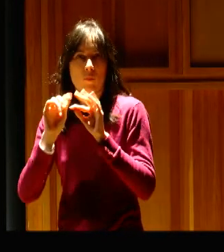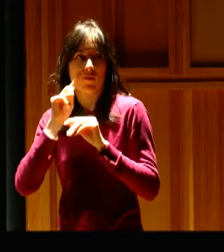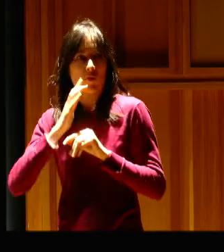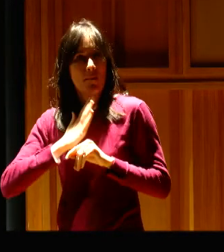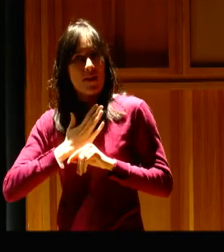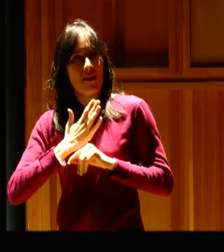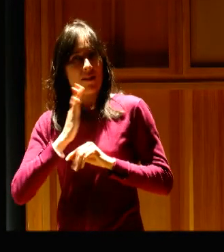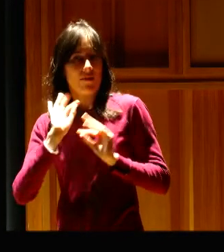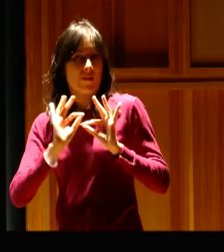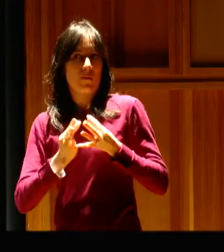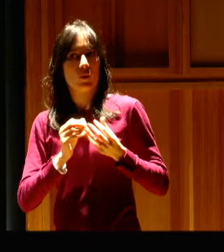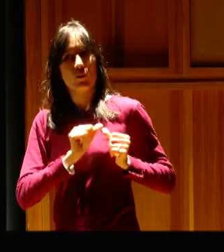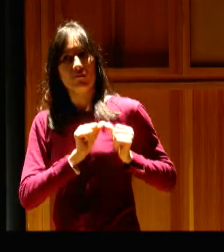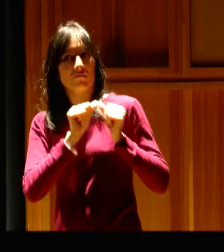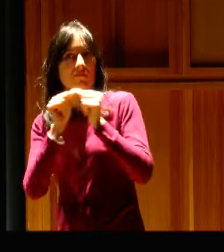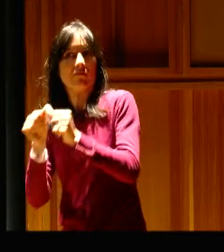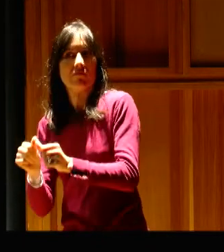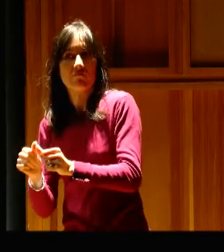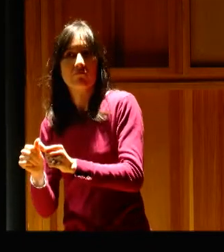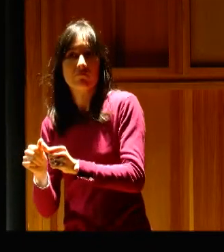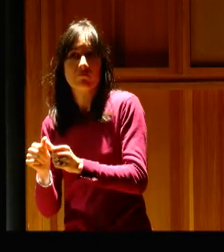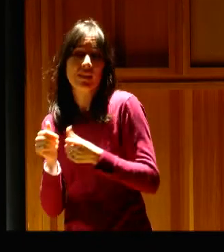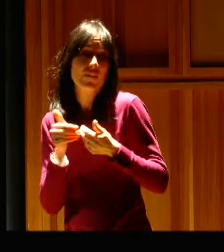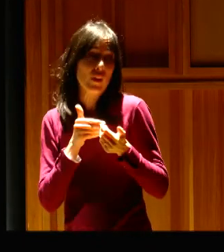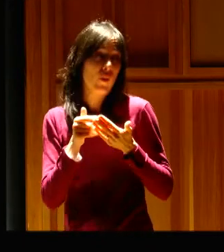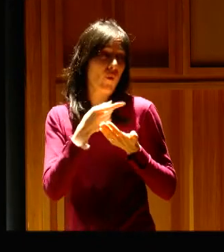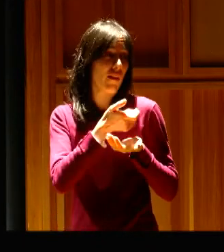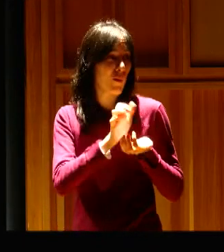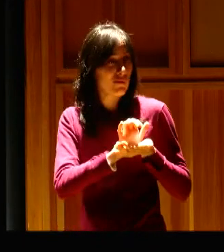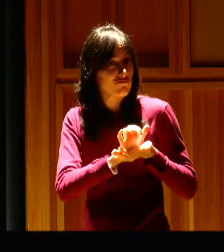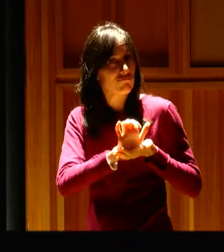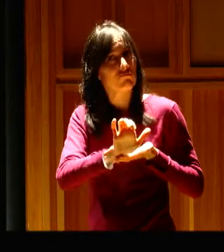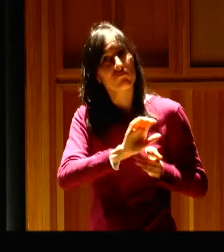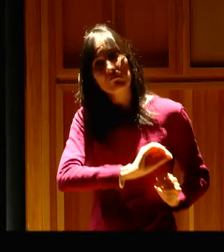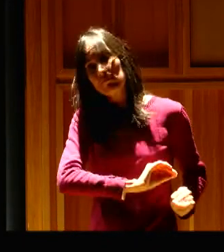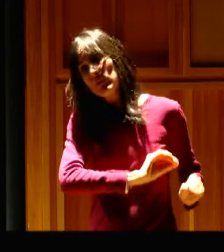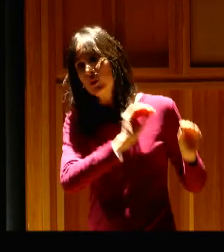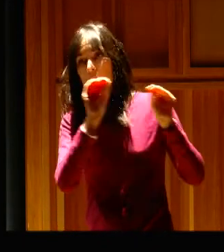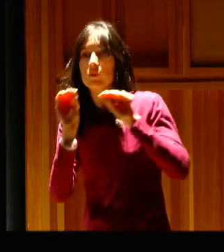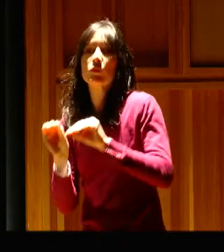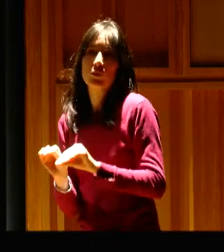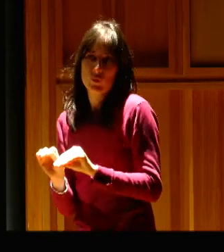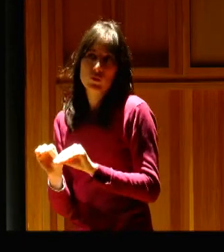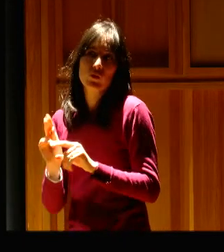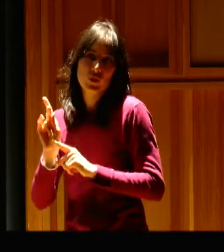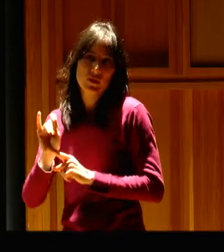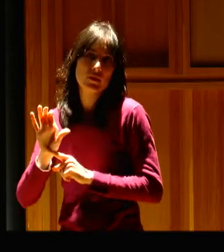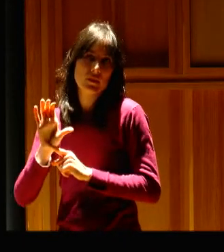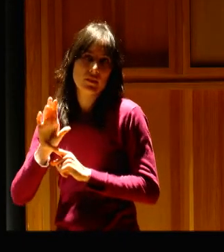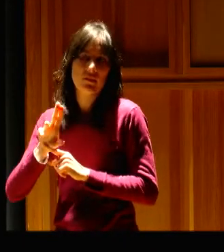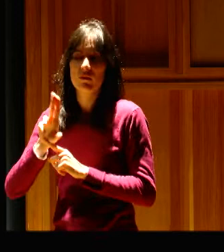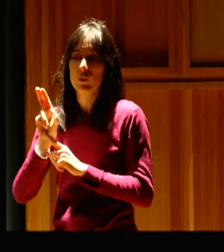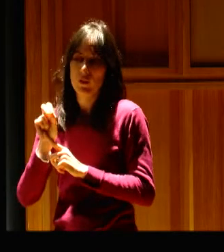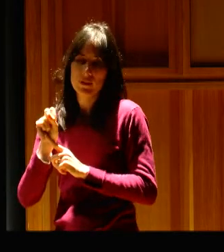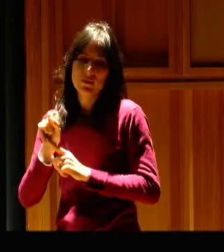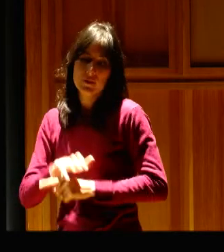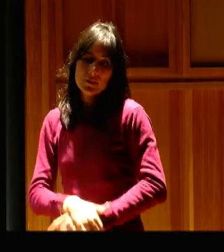resilience, despite their displacement, their migration, and their relocation to the United States.